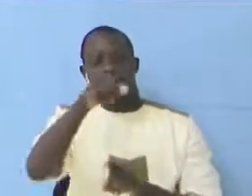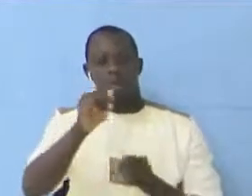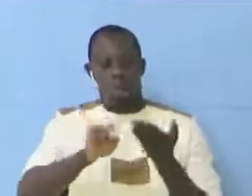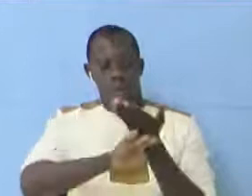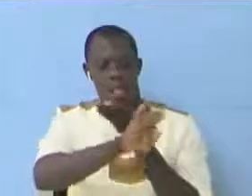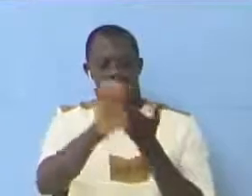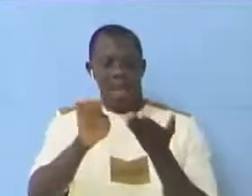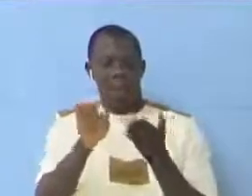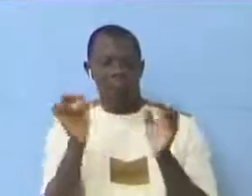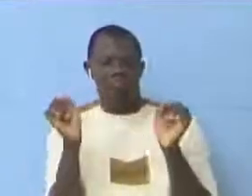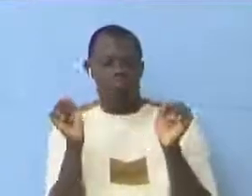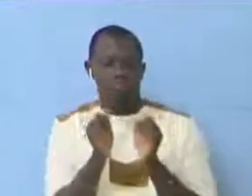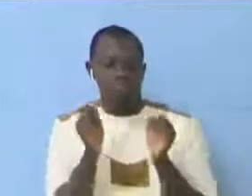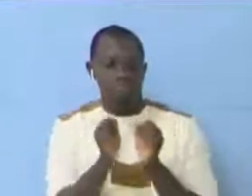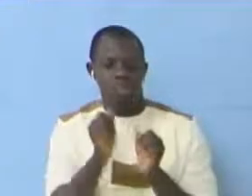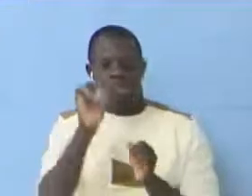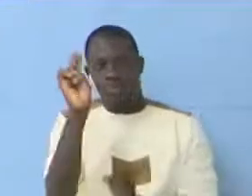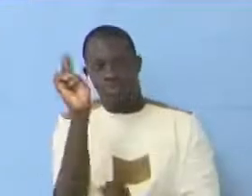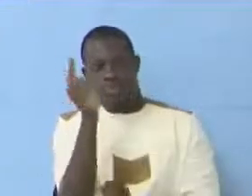of paradise.